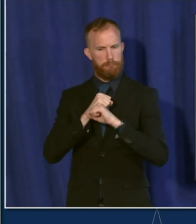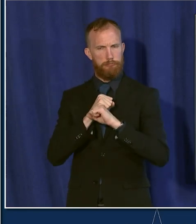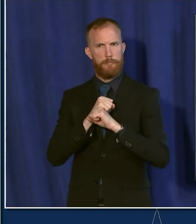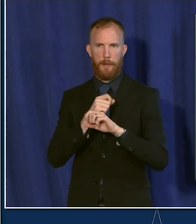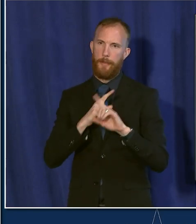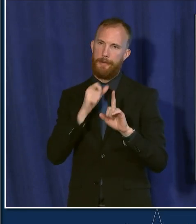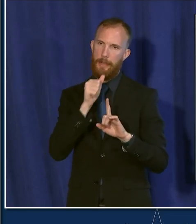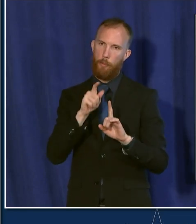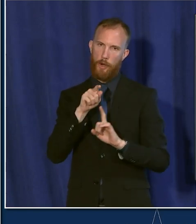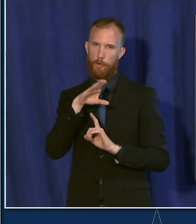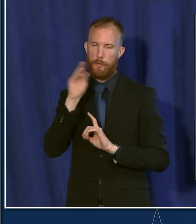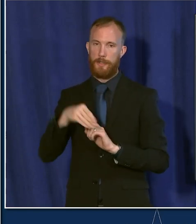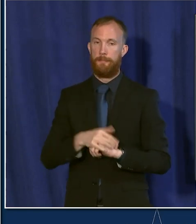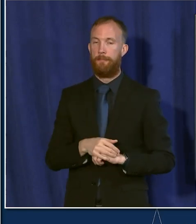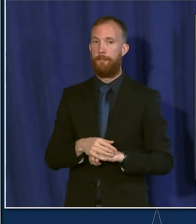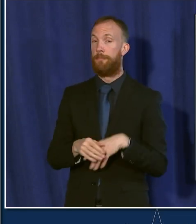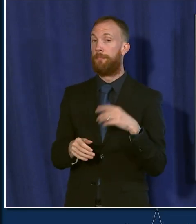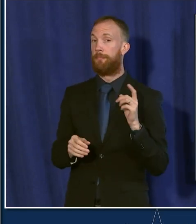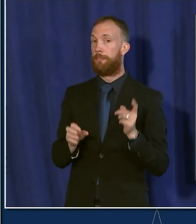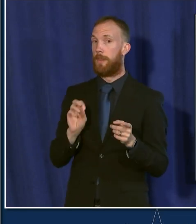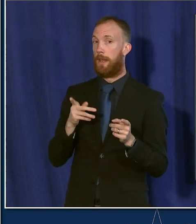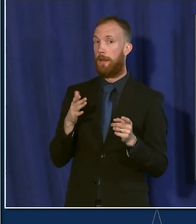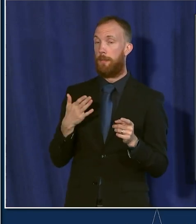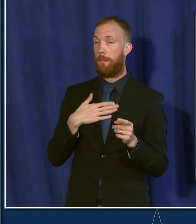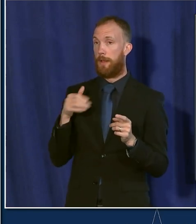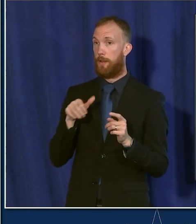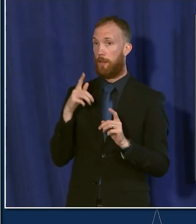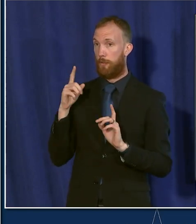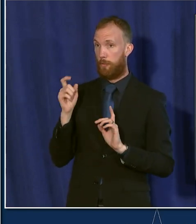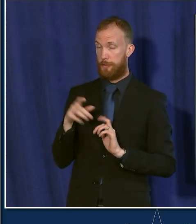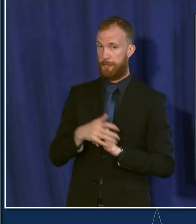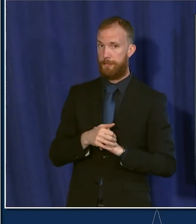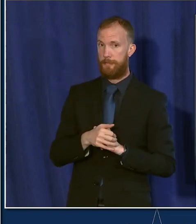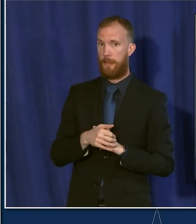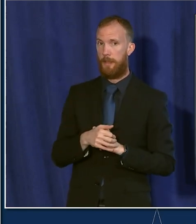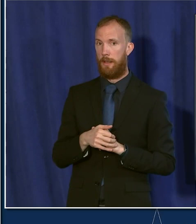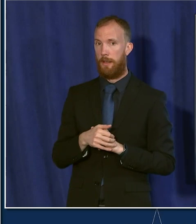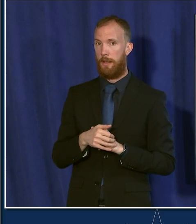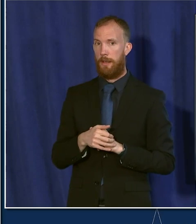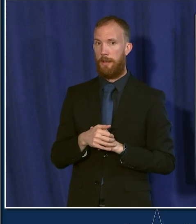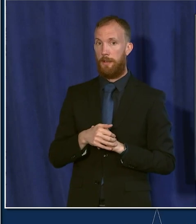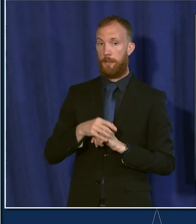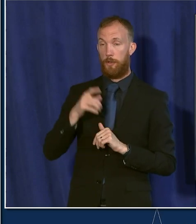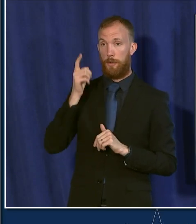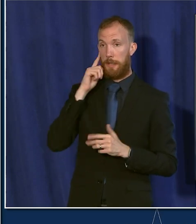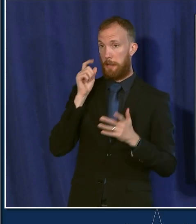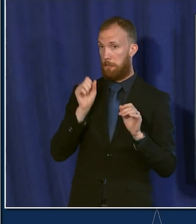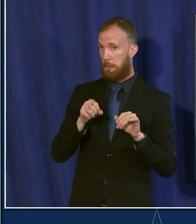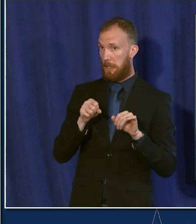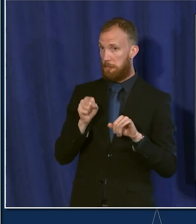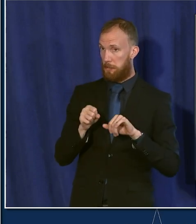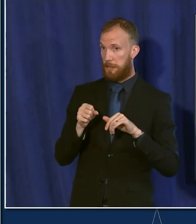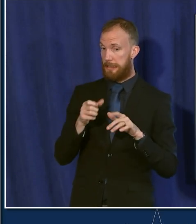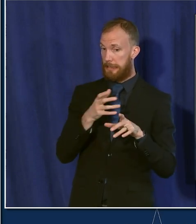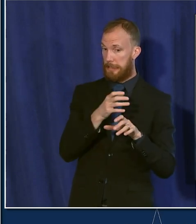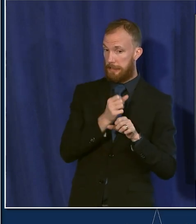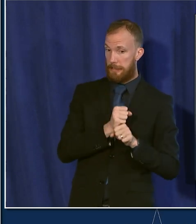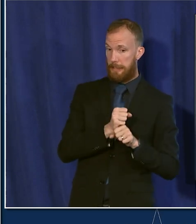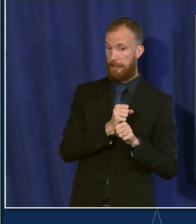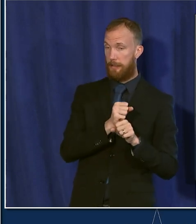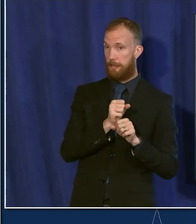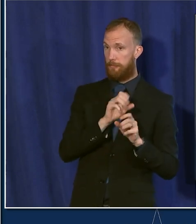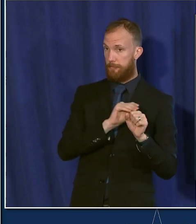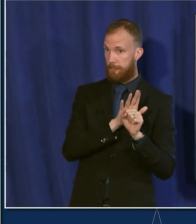back to the questions I actually had, given the likelihood of exposure at Lollapalooza, do you recommend that attendees get tested after the